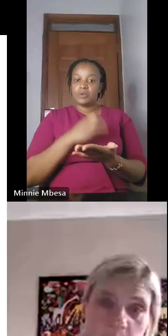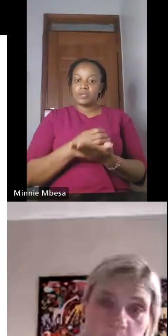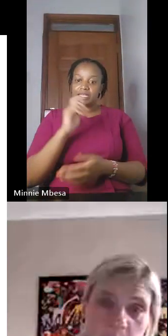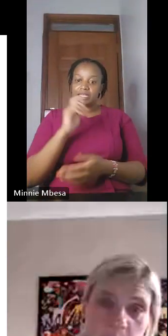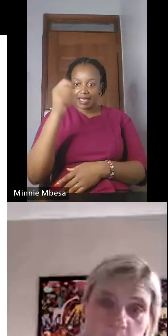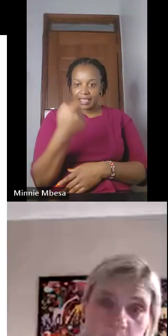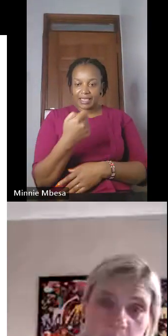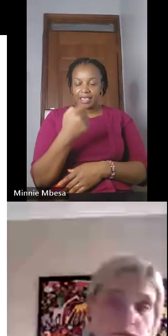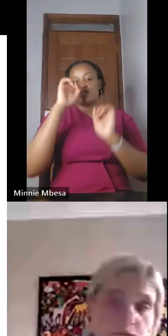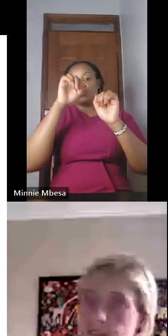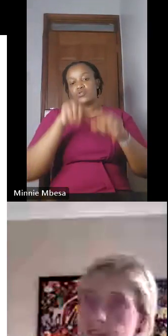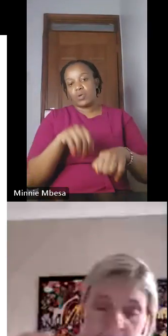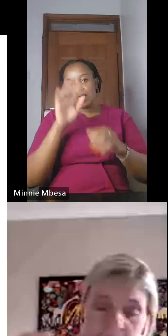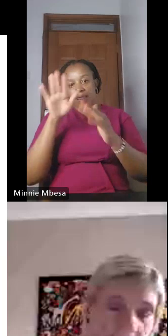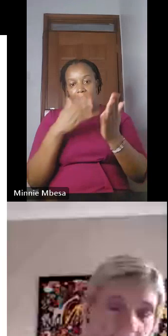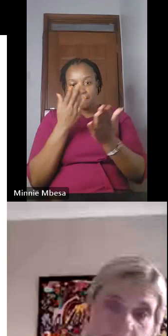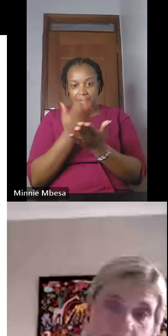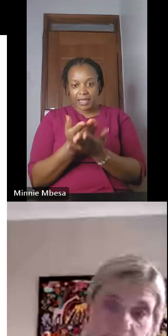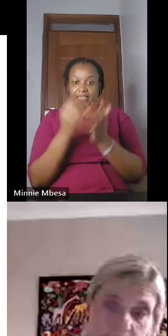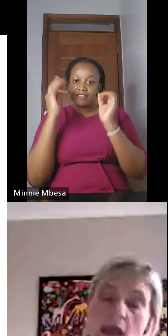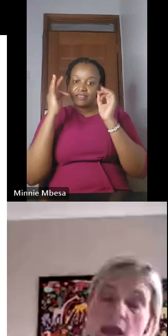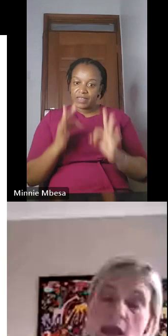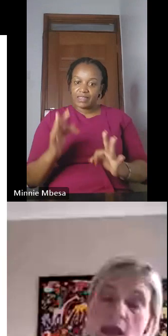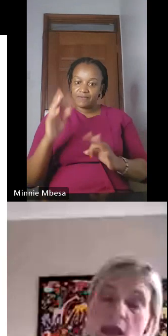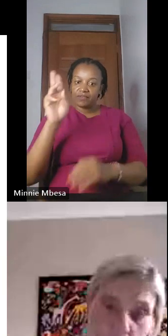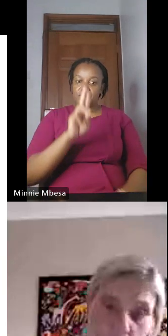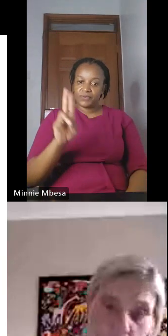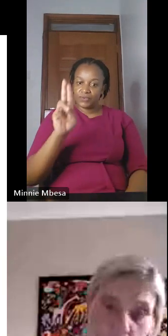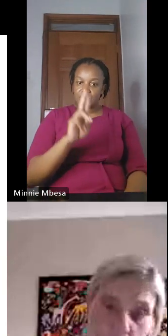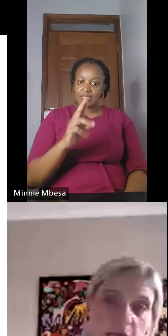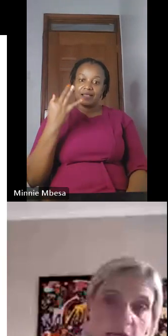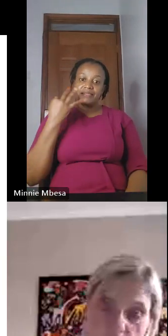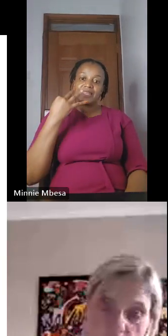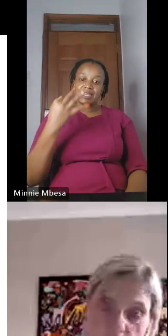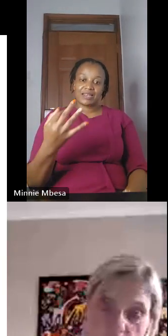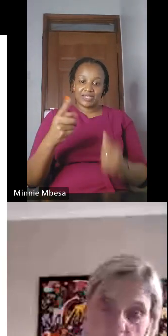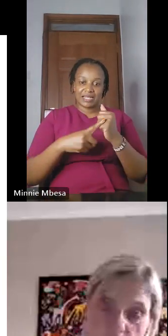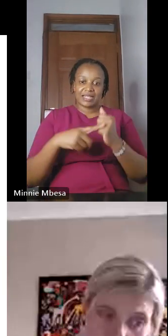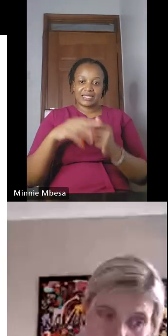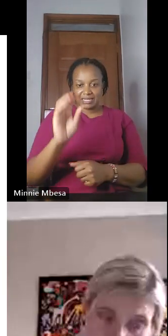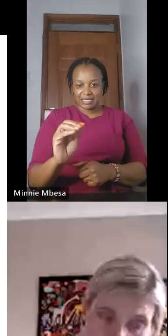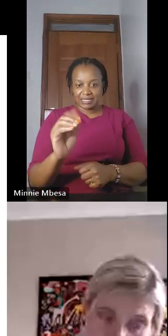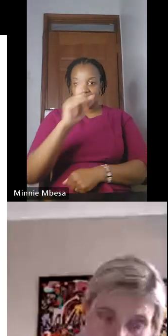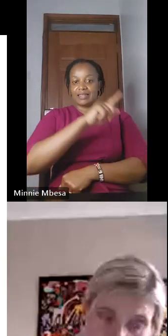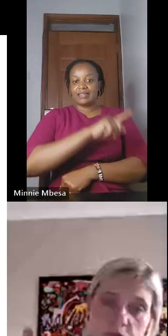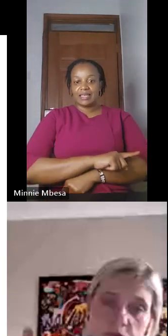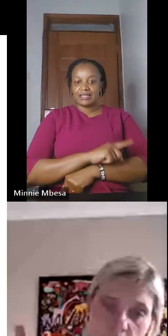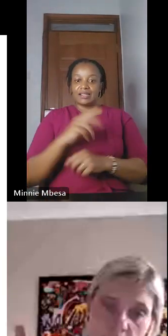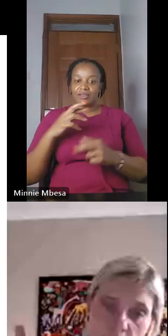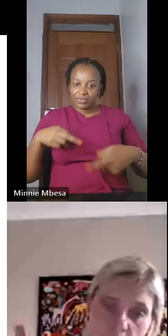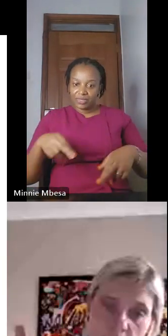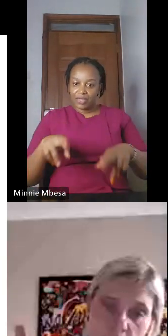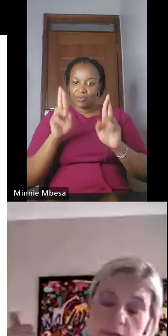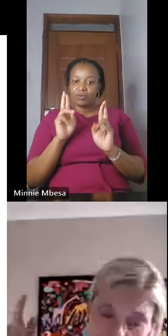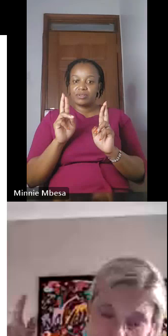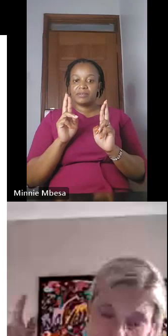Even if you spent 360 days on the road on behalf of your employer, you